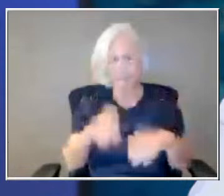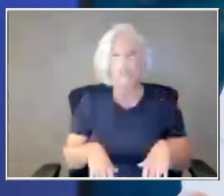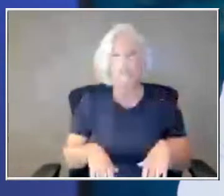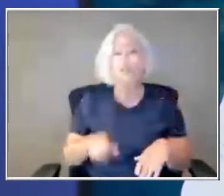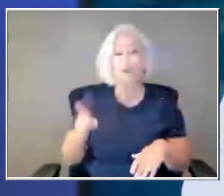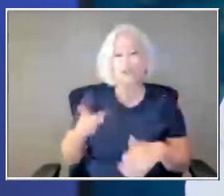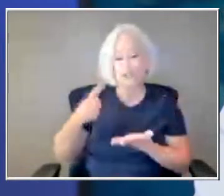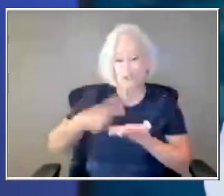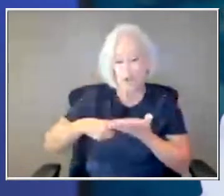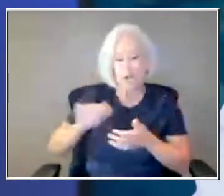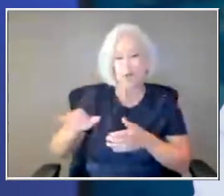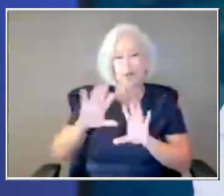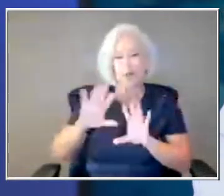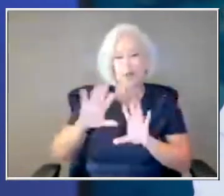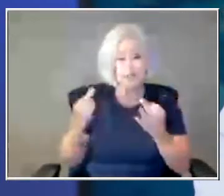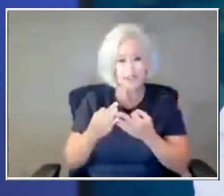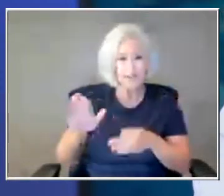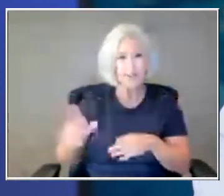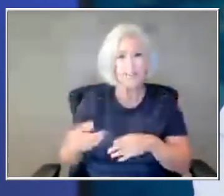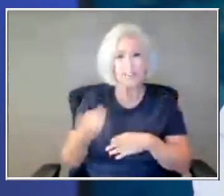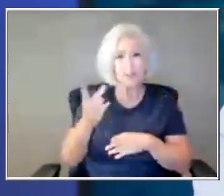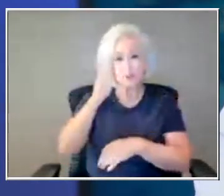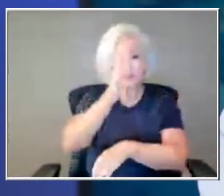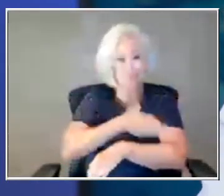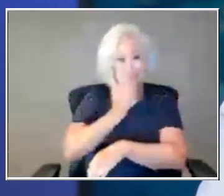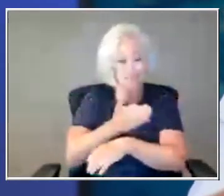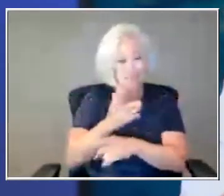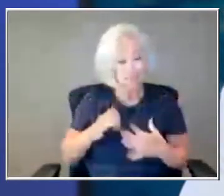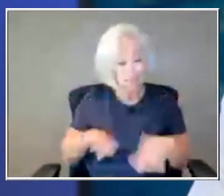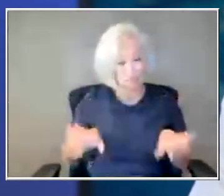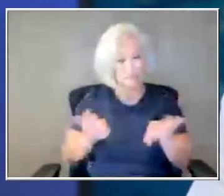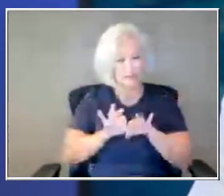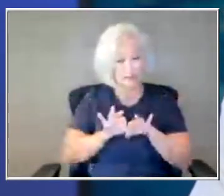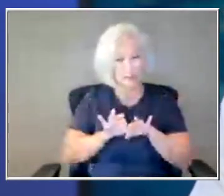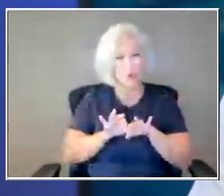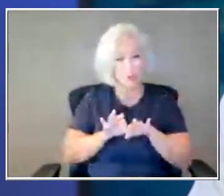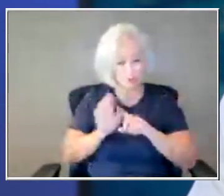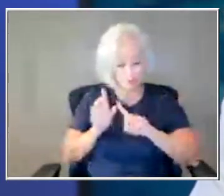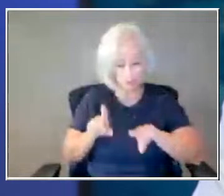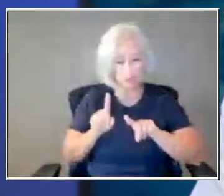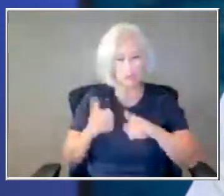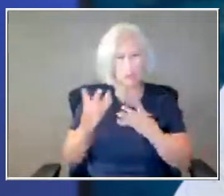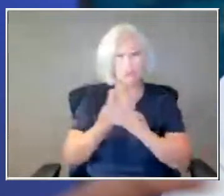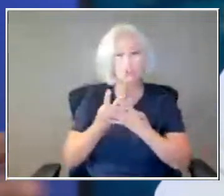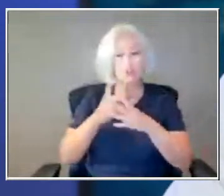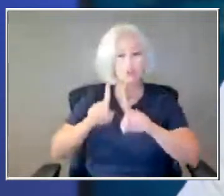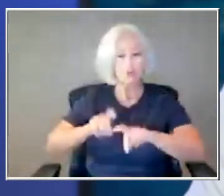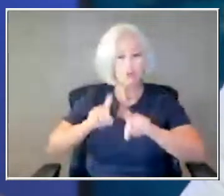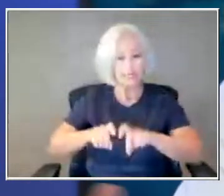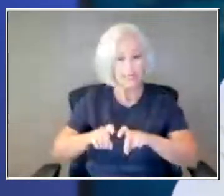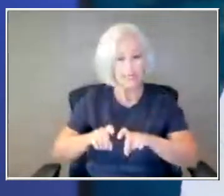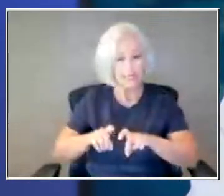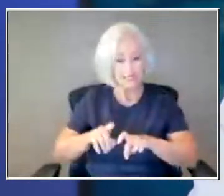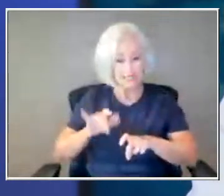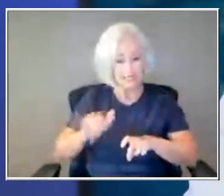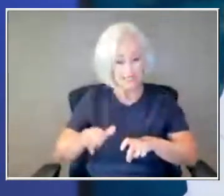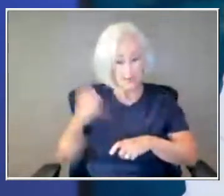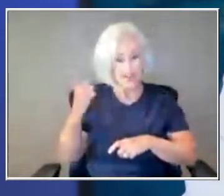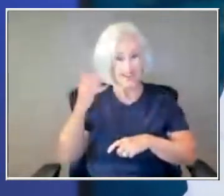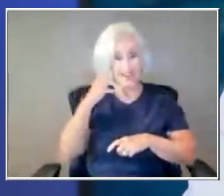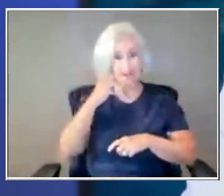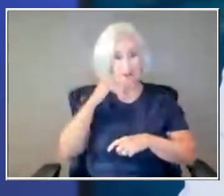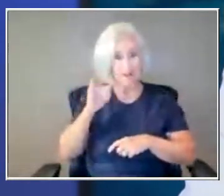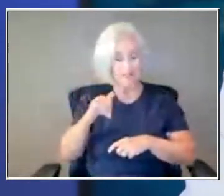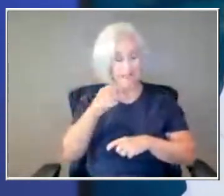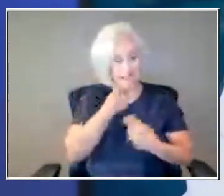about getting screened. And I think that's a very important concept where someone goes through that and kind of tries to spread the word around. It's like the ripple and help